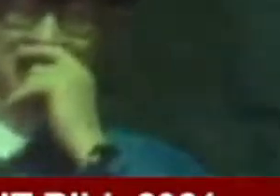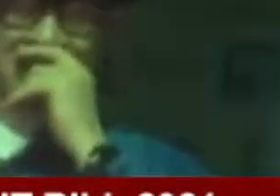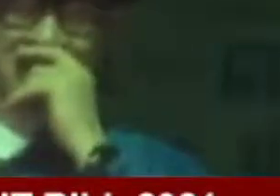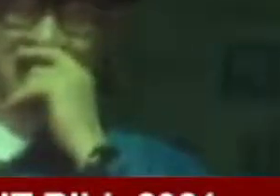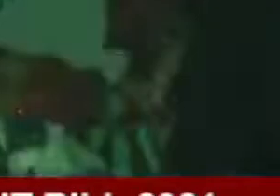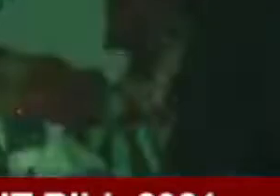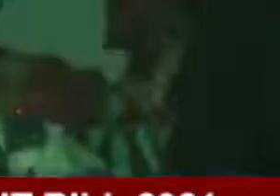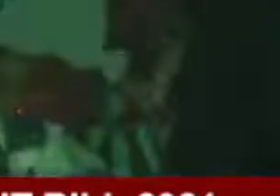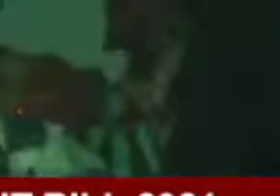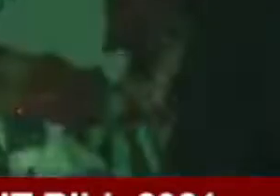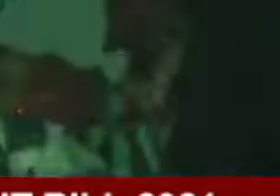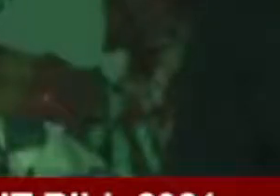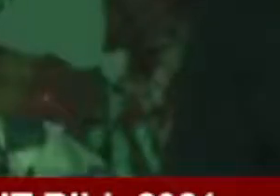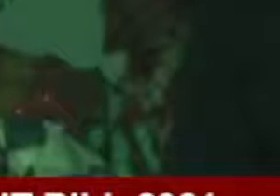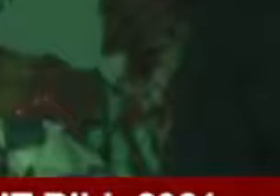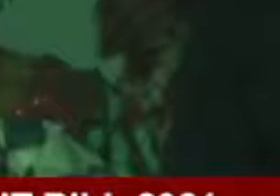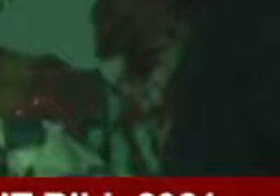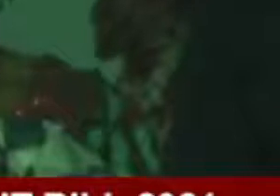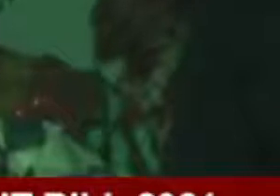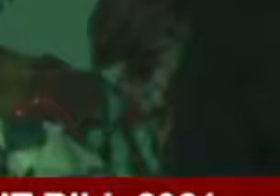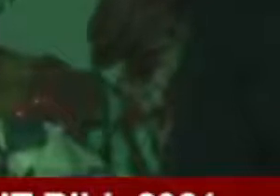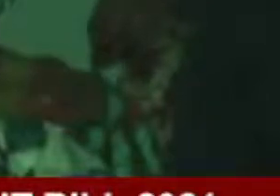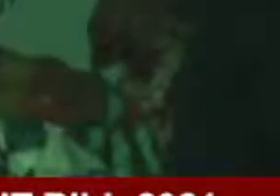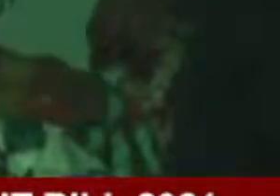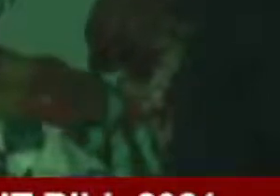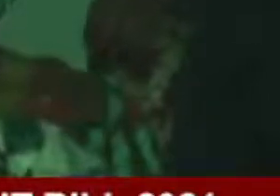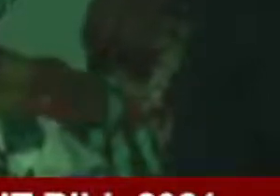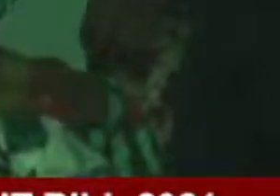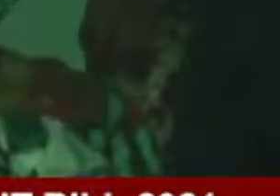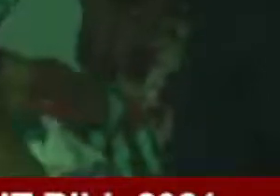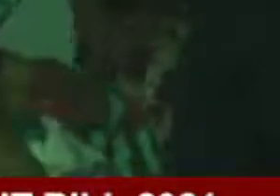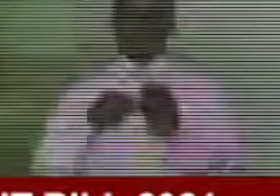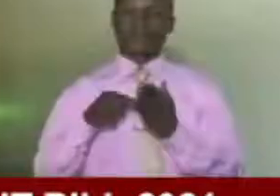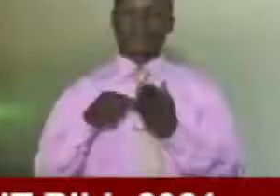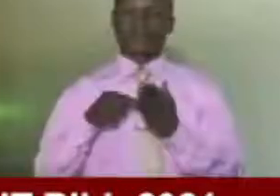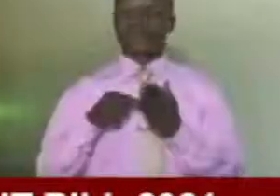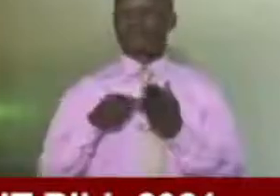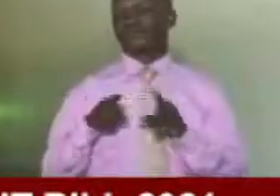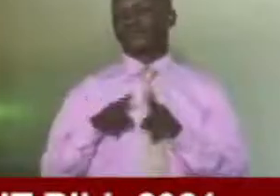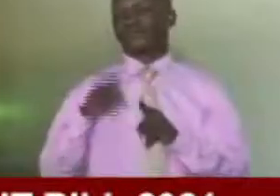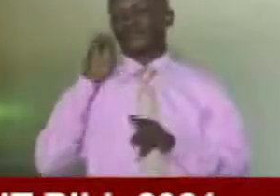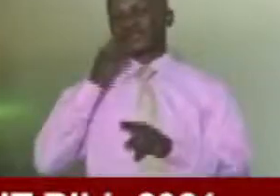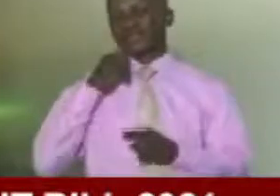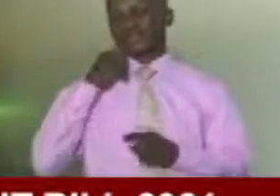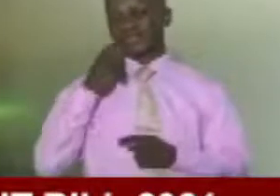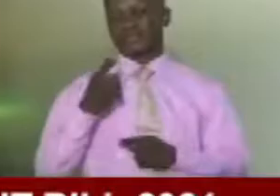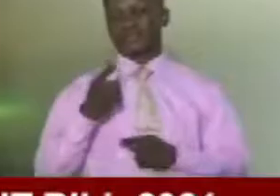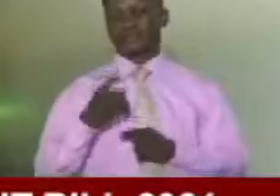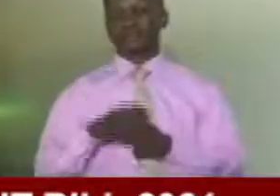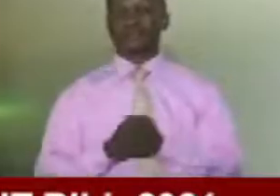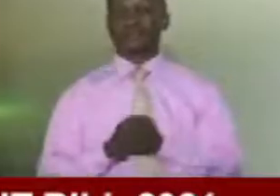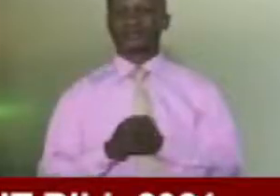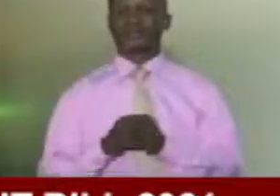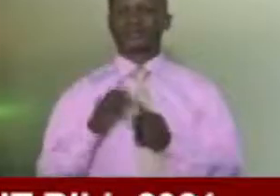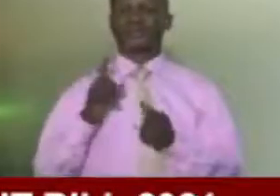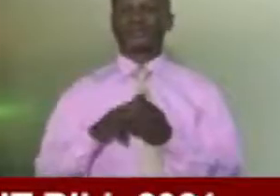Thank you very much, Sean, for having me. And let me use the opportunity to clarify the point. It's like you said, putting me on the hot seat. Because